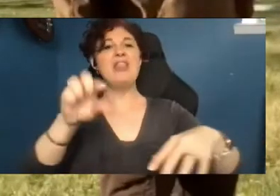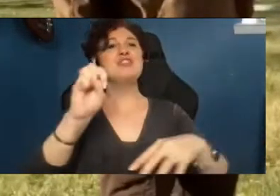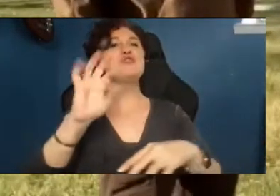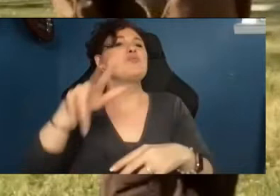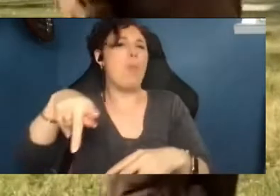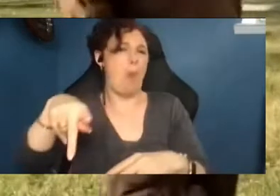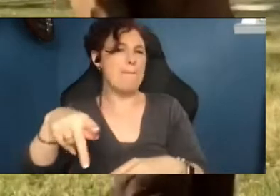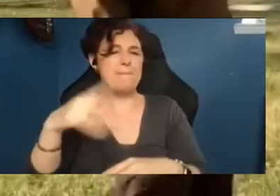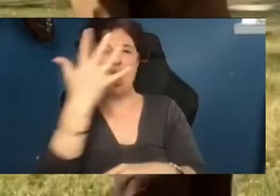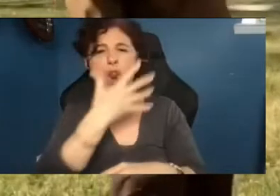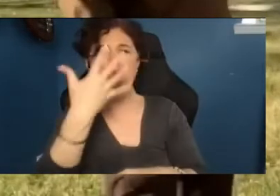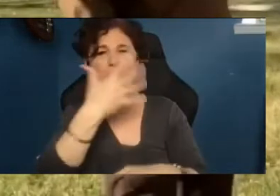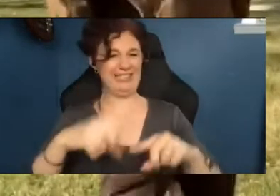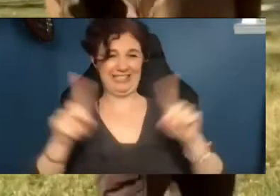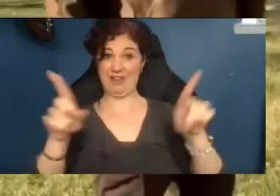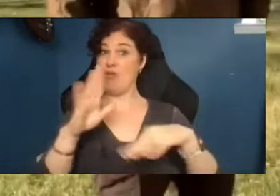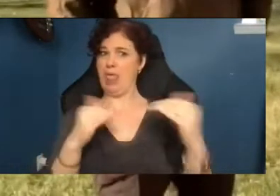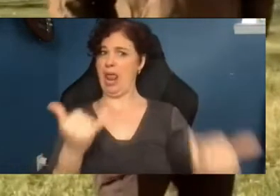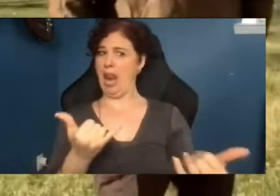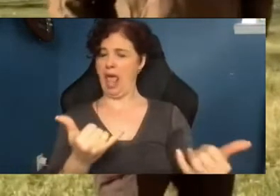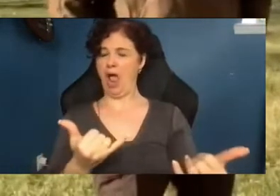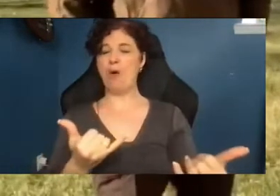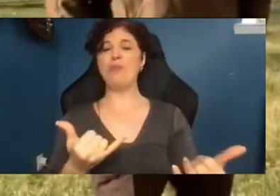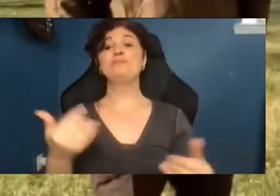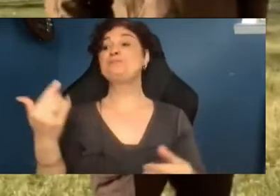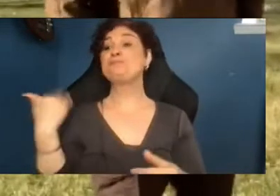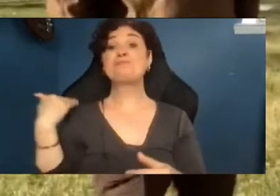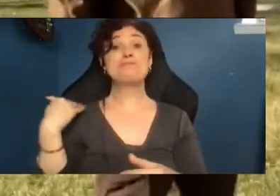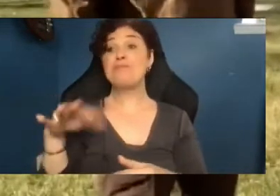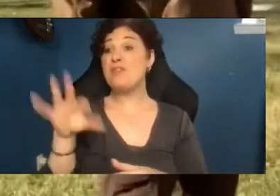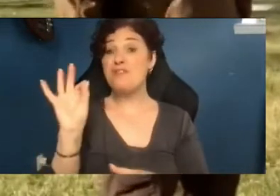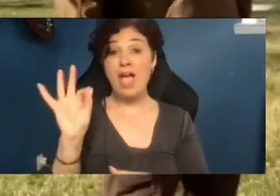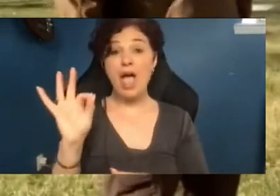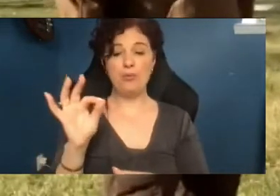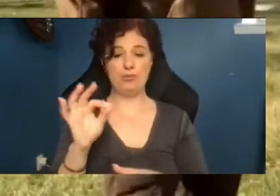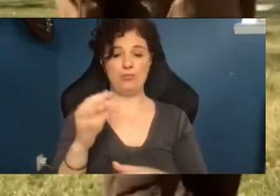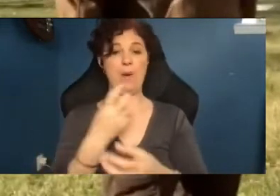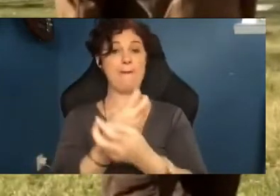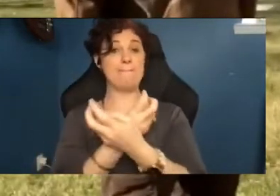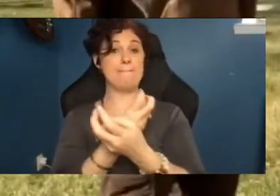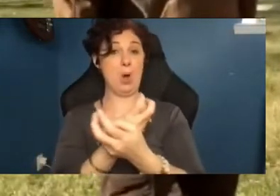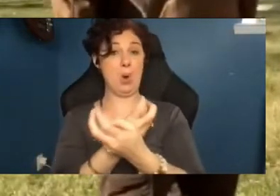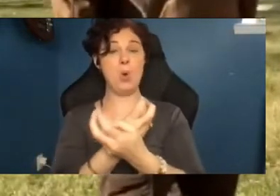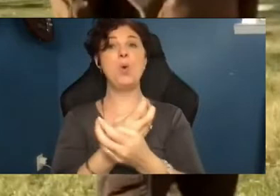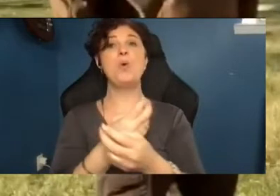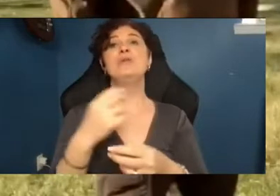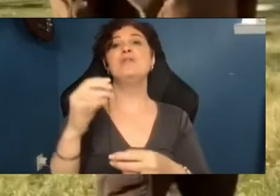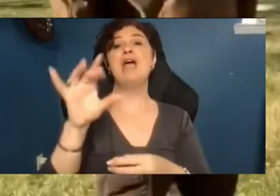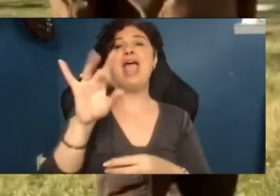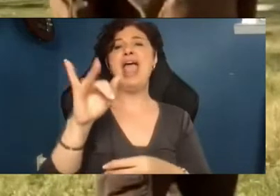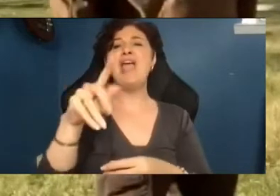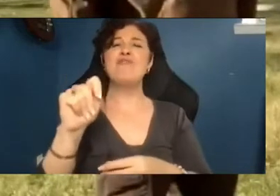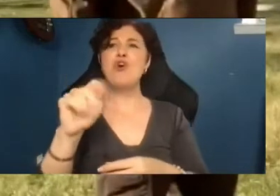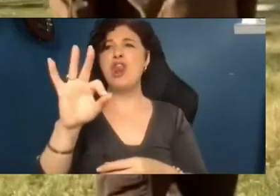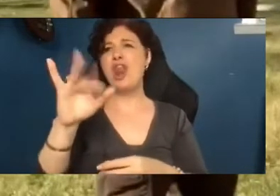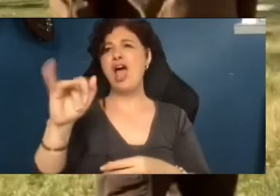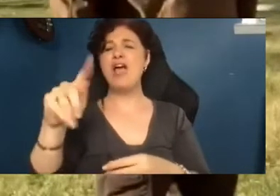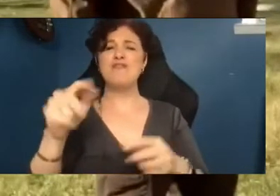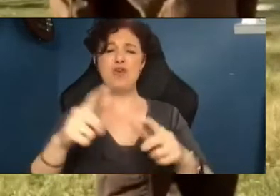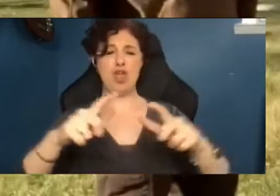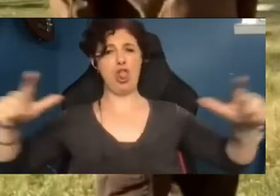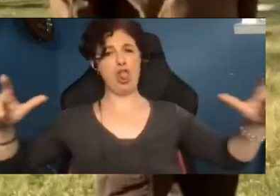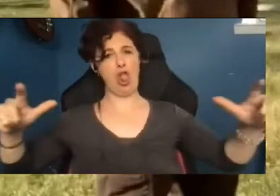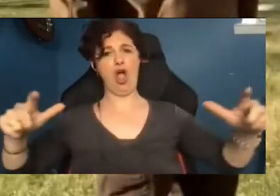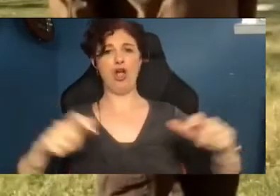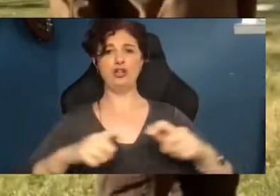would have looked like, a lot different than it does today. And what he found were backbones of what would have been about an 8-foot long and 9-foot long